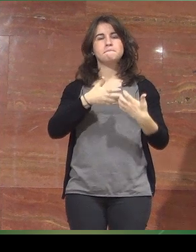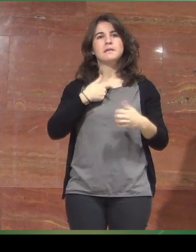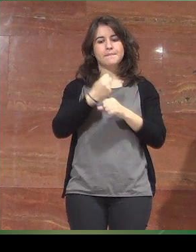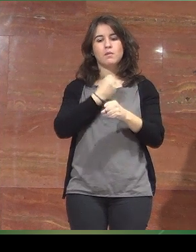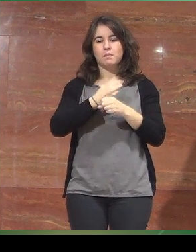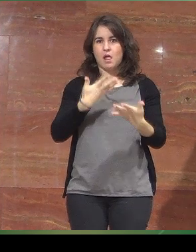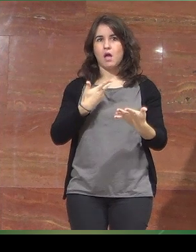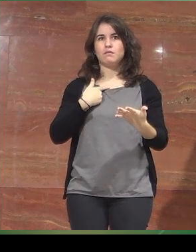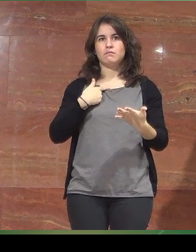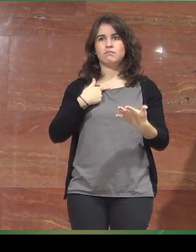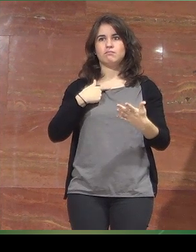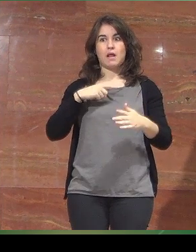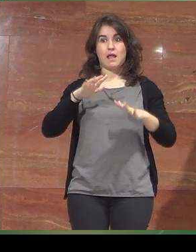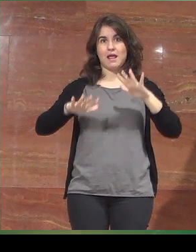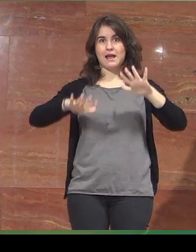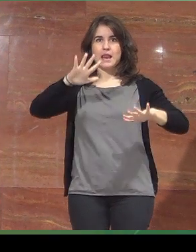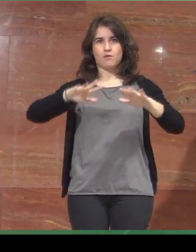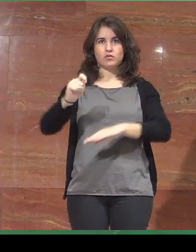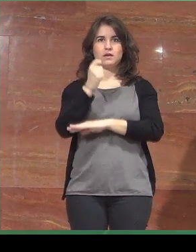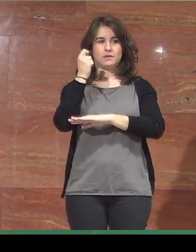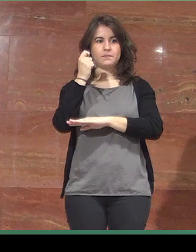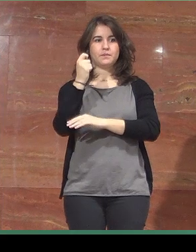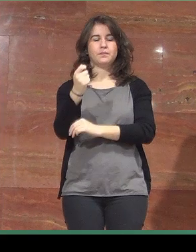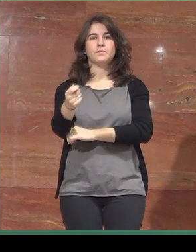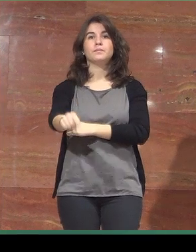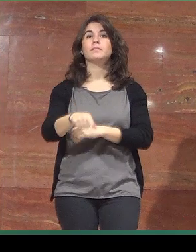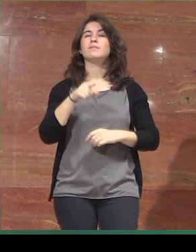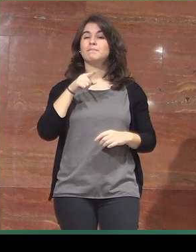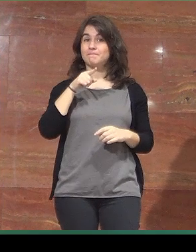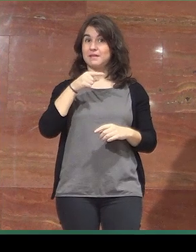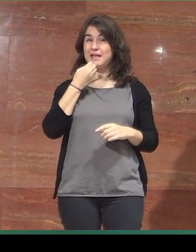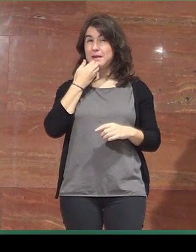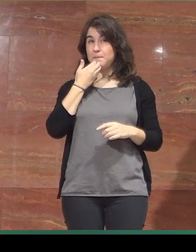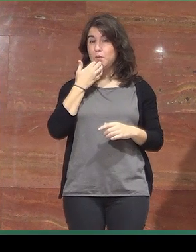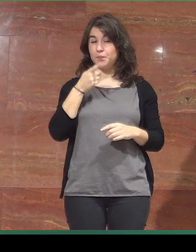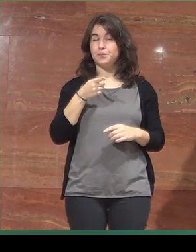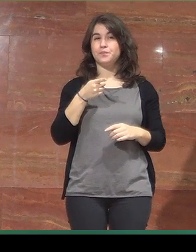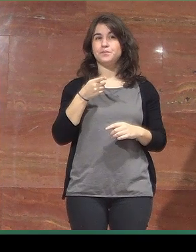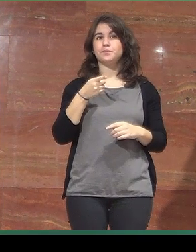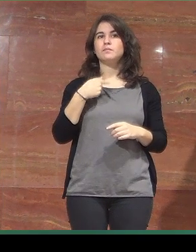And this is an example of one of the maps that we used, that we created.